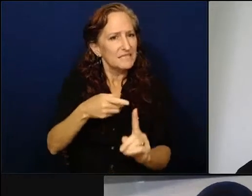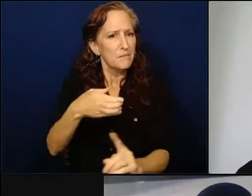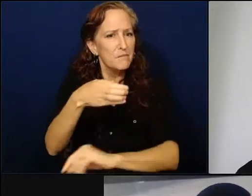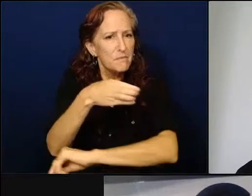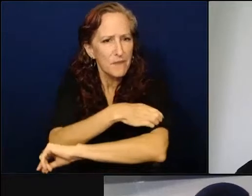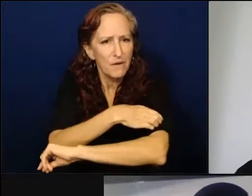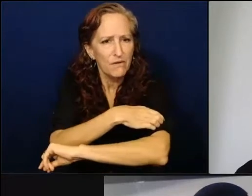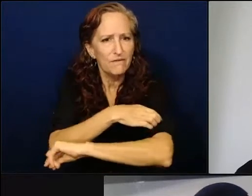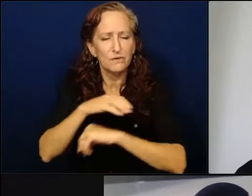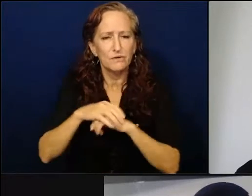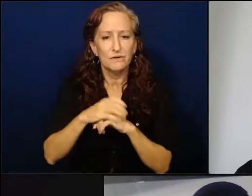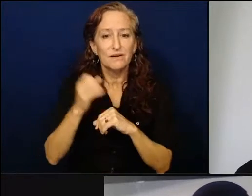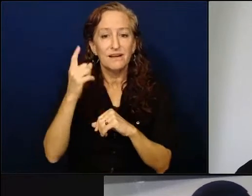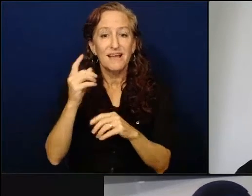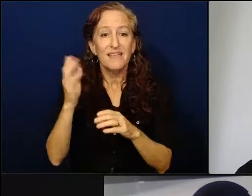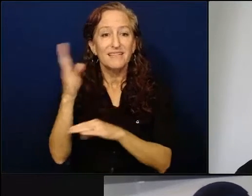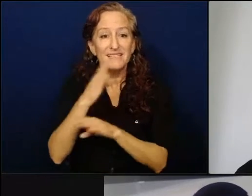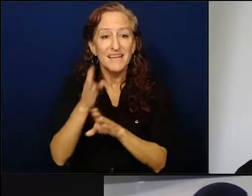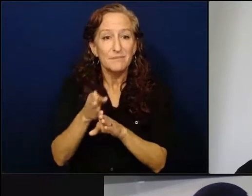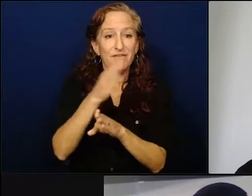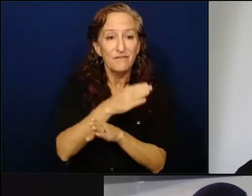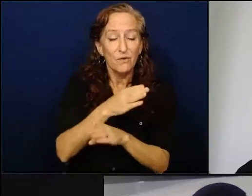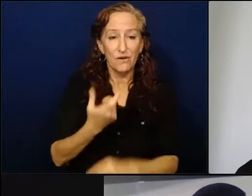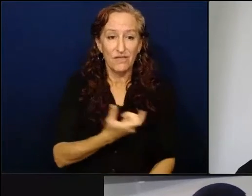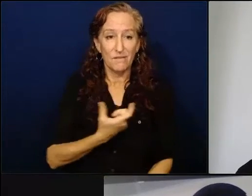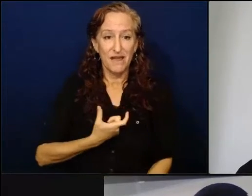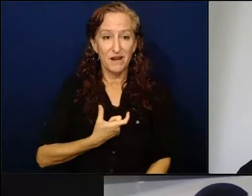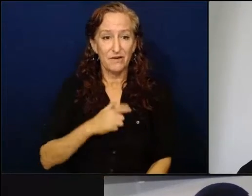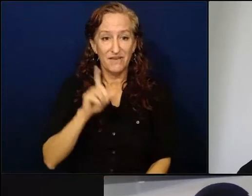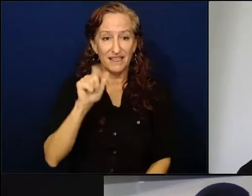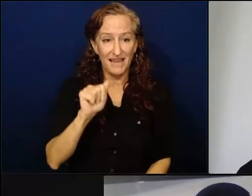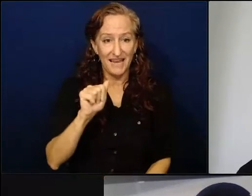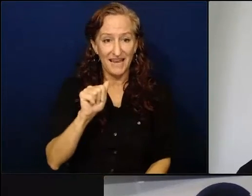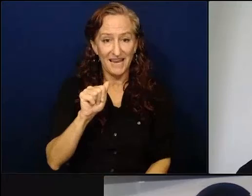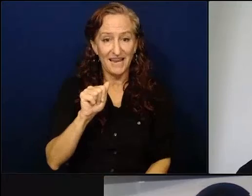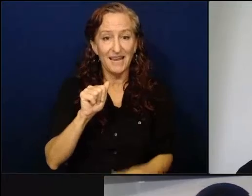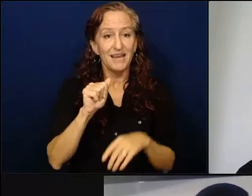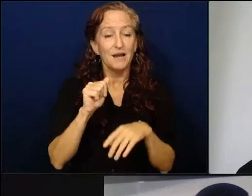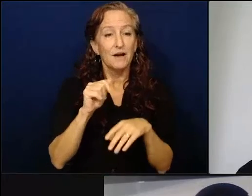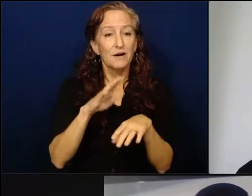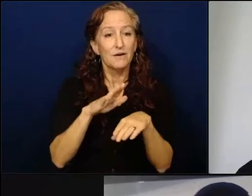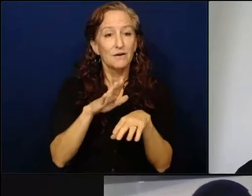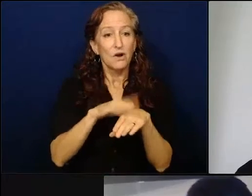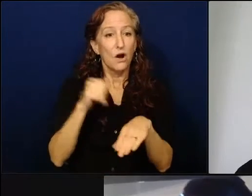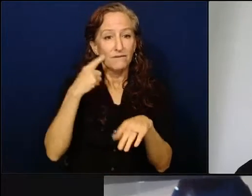the day before the mayor of Los Angeles, where our company is based, called for the shelter in place in the